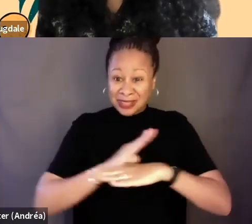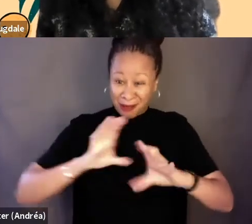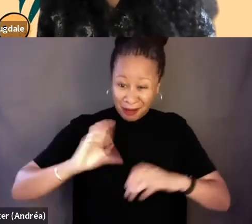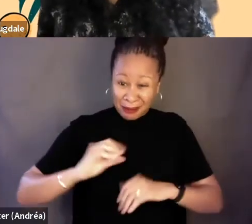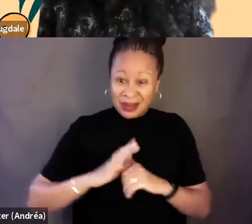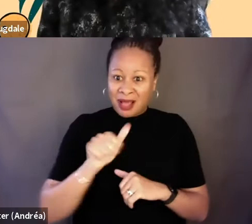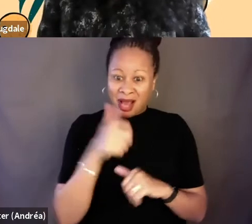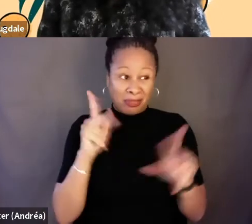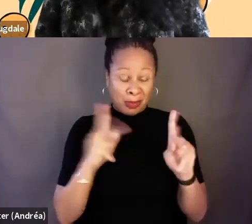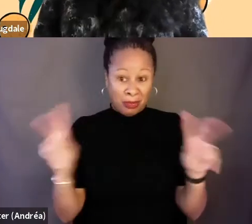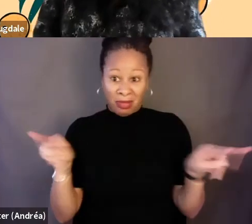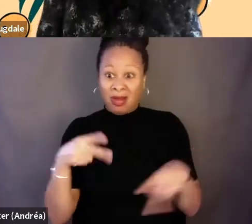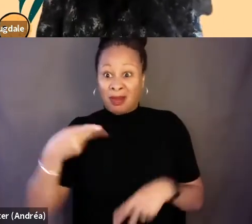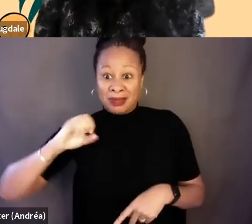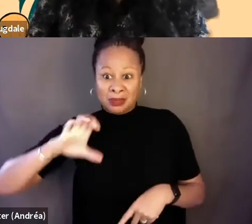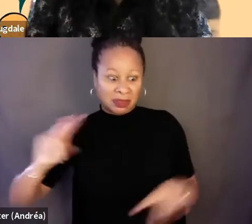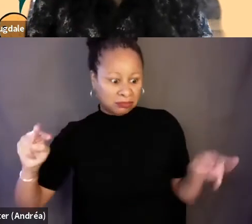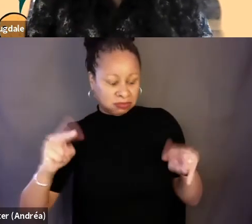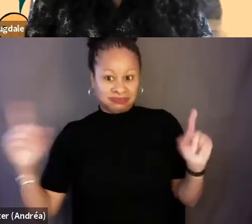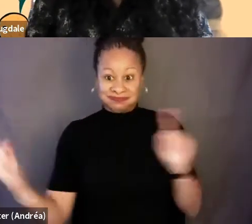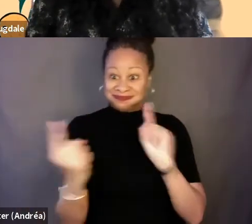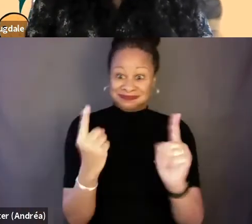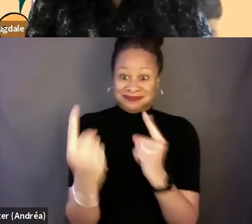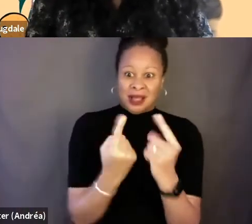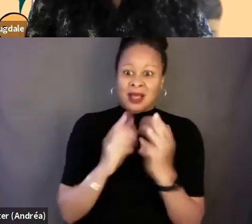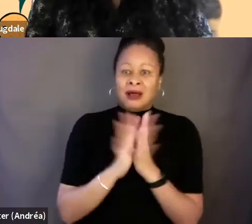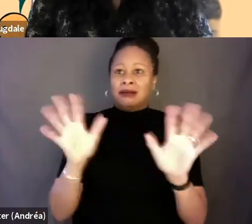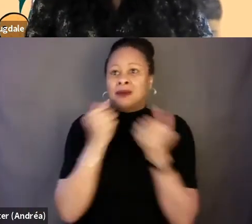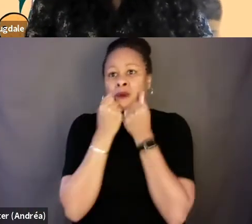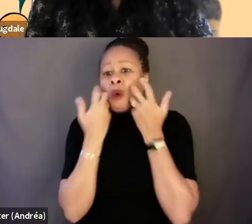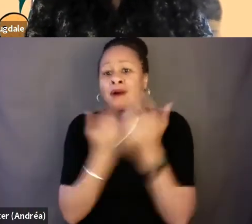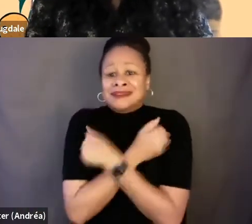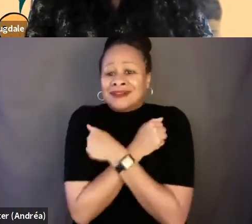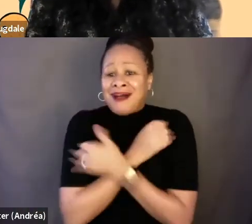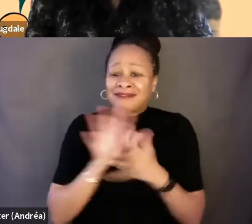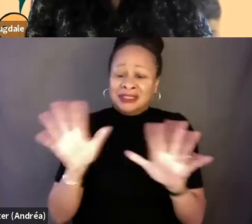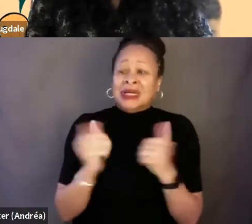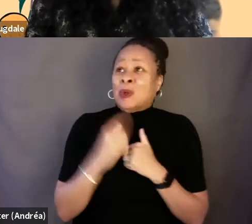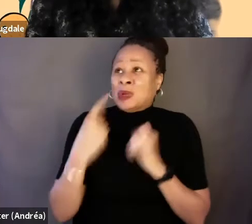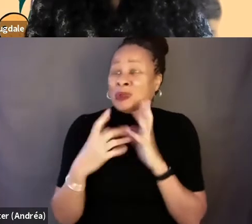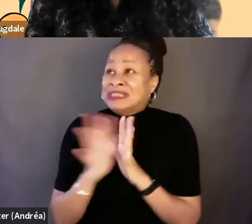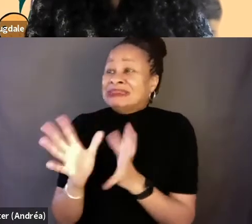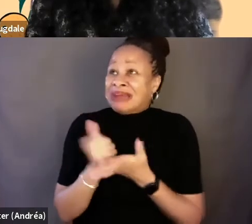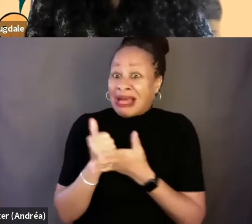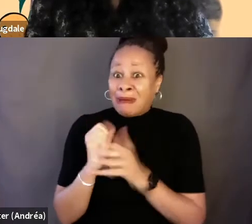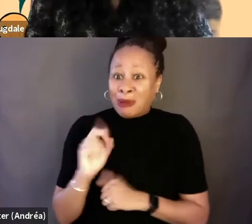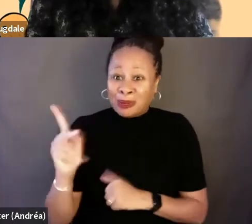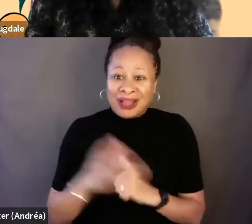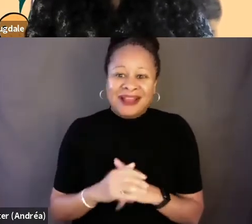and the other people of color immediately come up to you, and it's warm and it's love and, hey, what do you need? Are you going to be